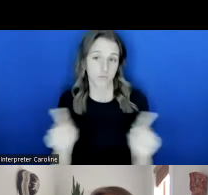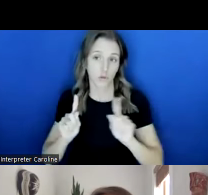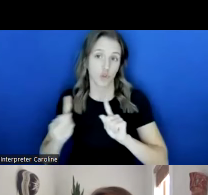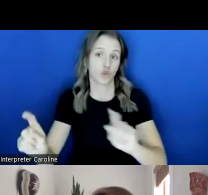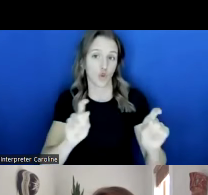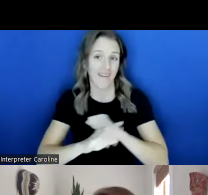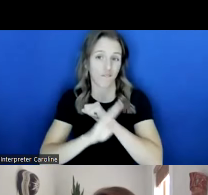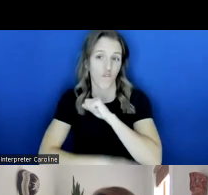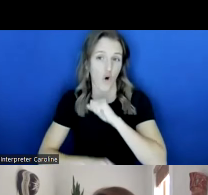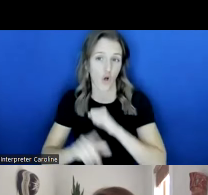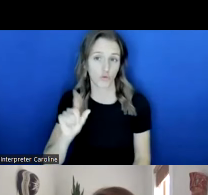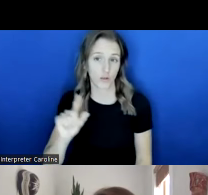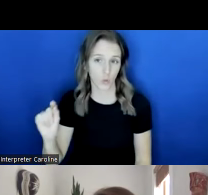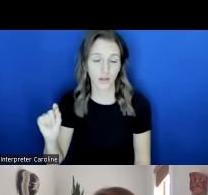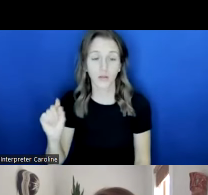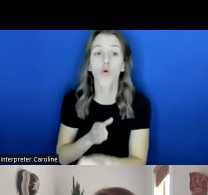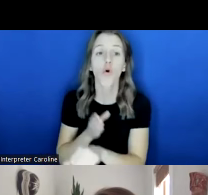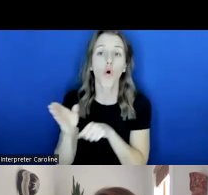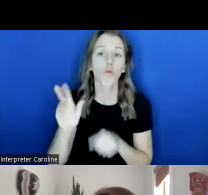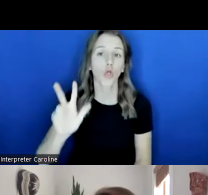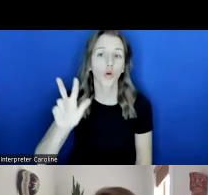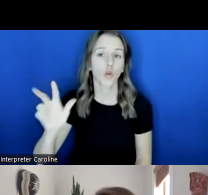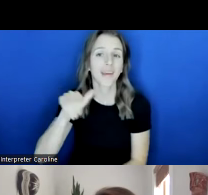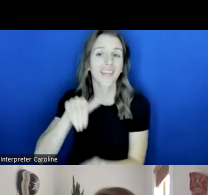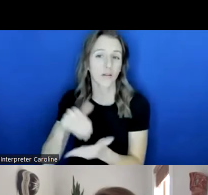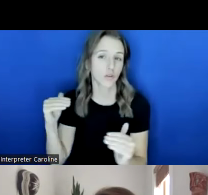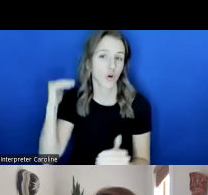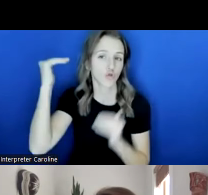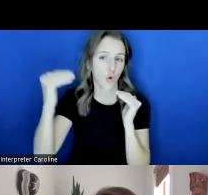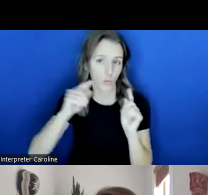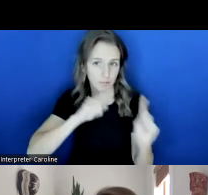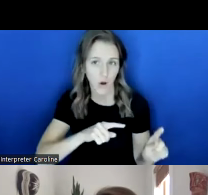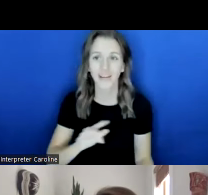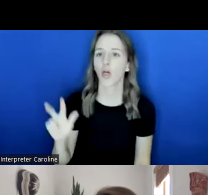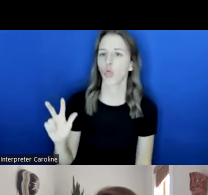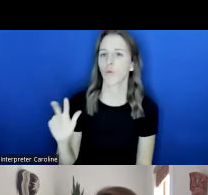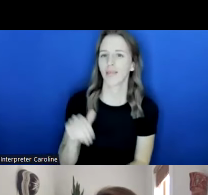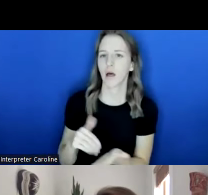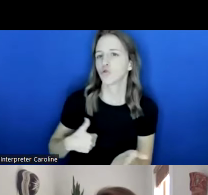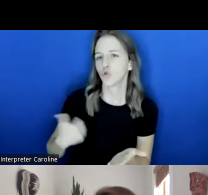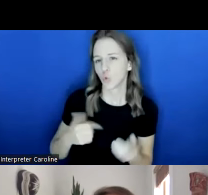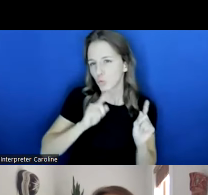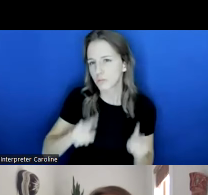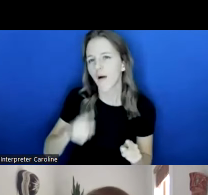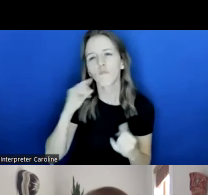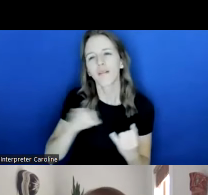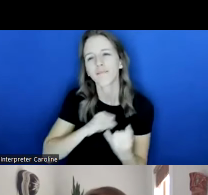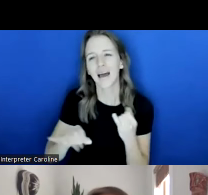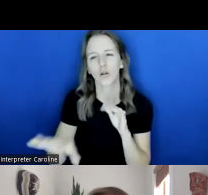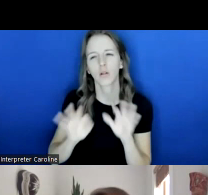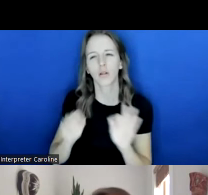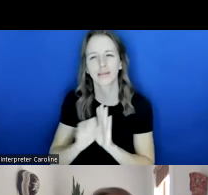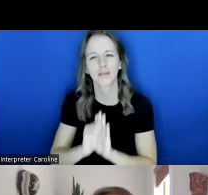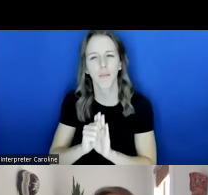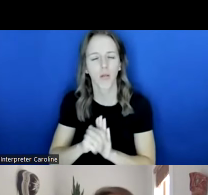We had over 33,000 adult respondents and 3,000 youth respondents in our final sample. For a number of these groups, we